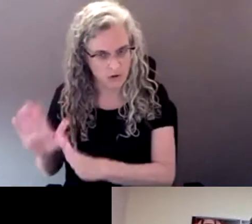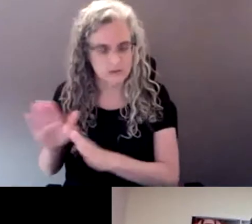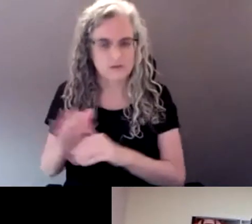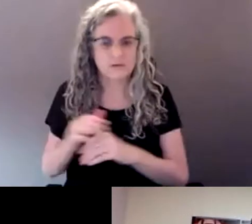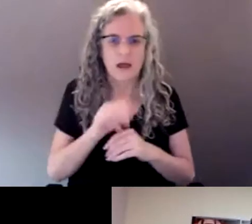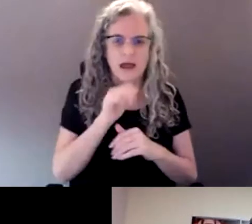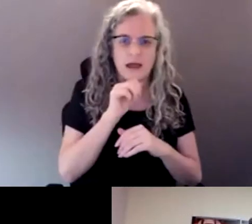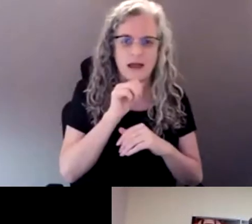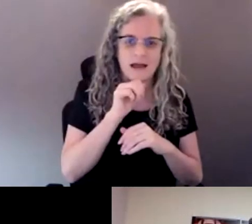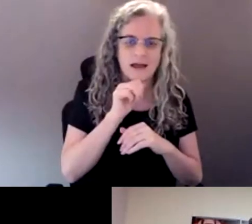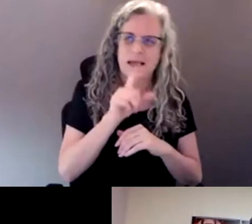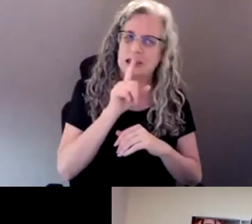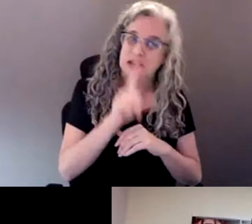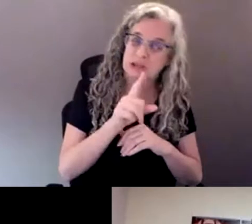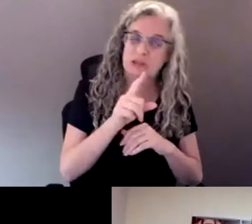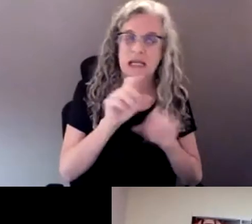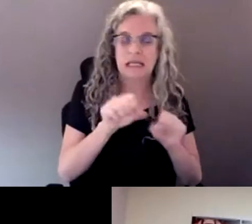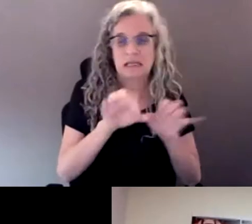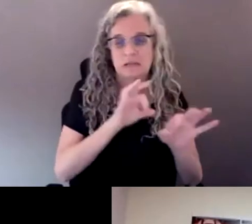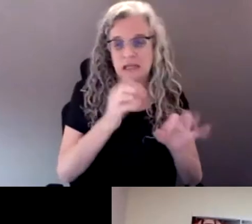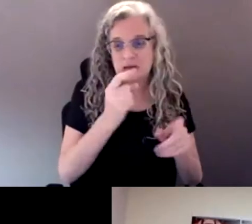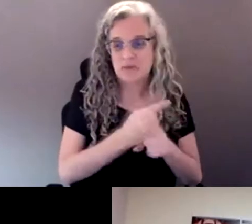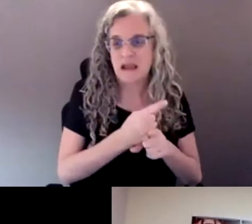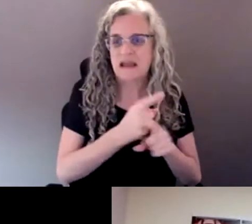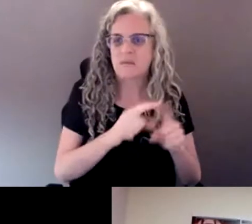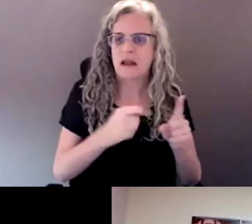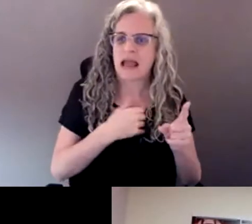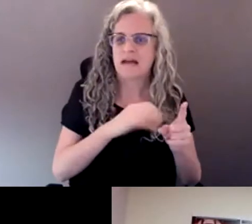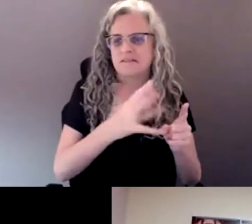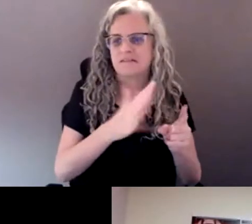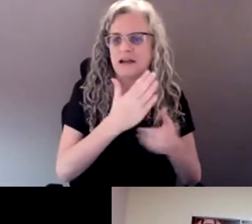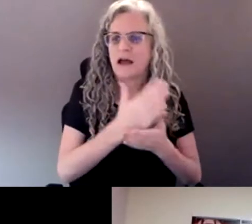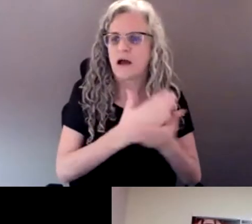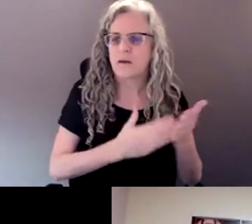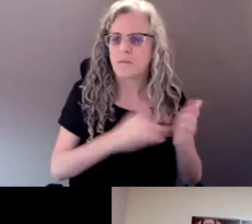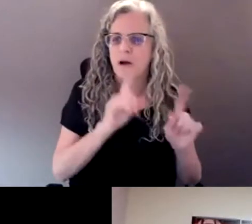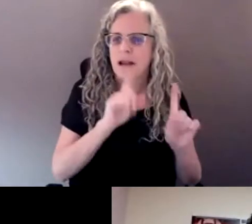I'm sure I don't have it right, but I'll offer as part of an answer. I think that